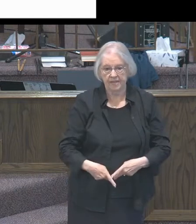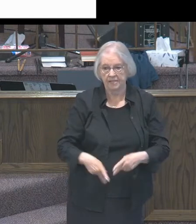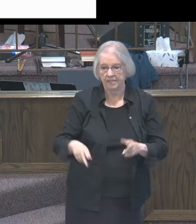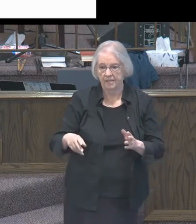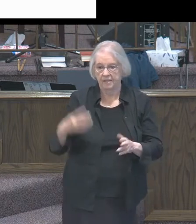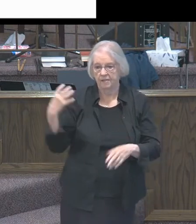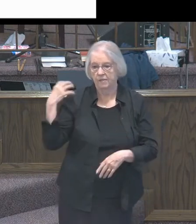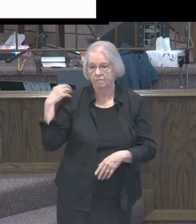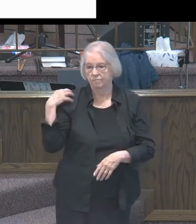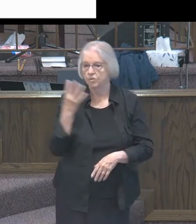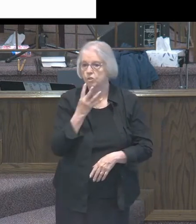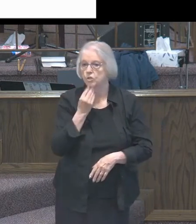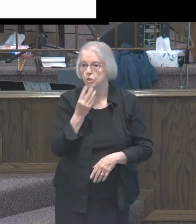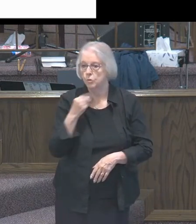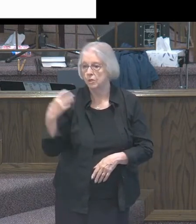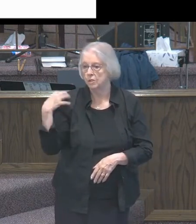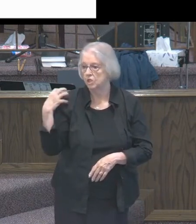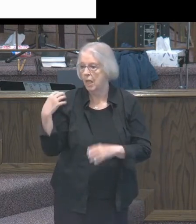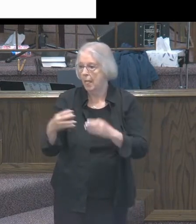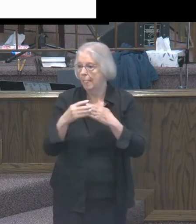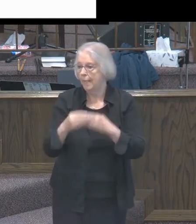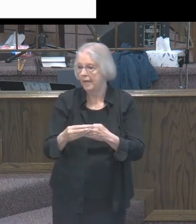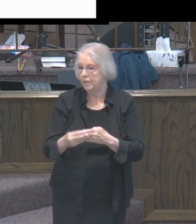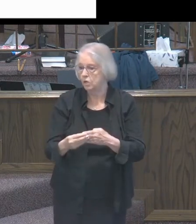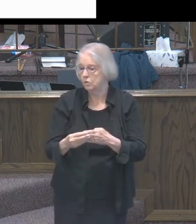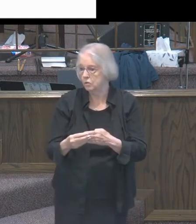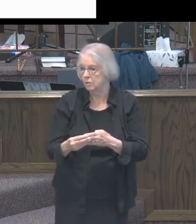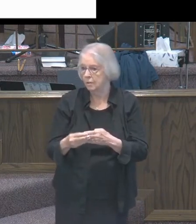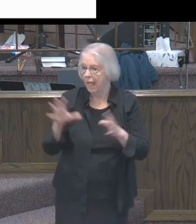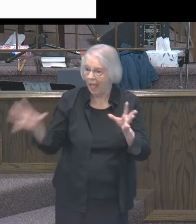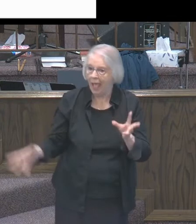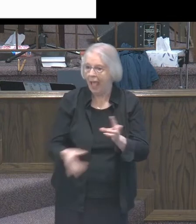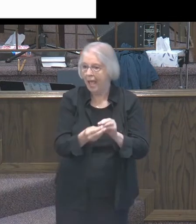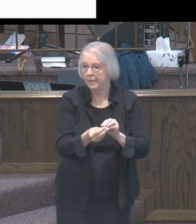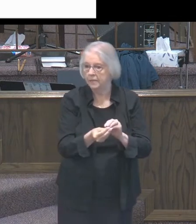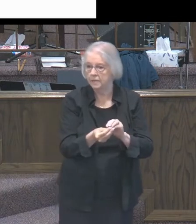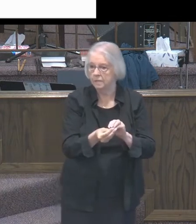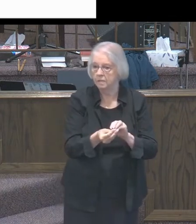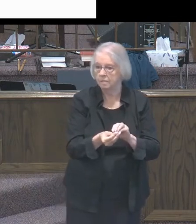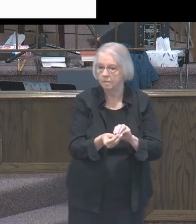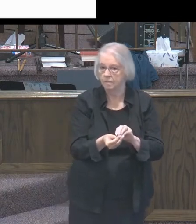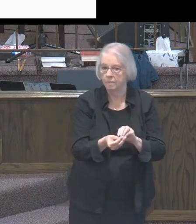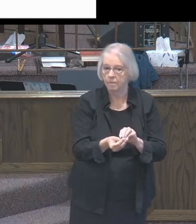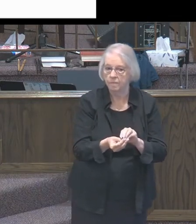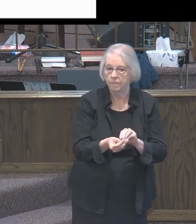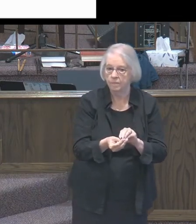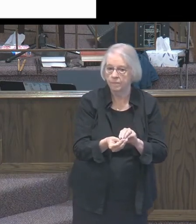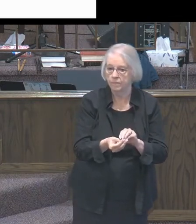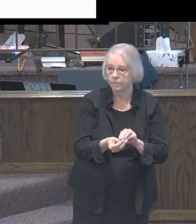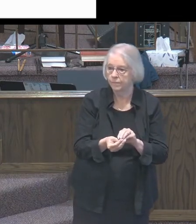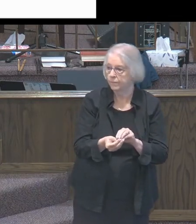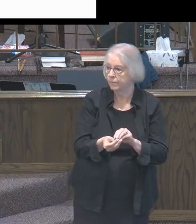for killing, which murder is really, it's just the physical act. What it got down to was, because